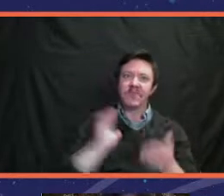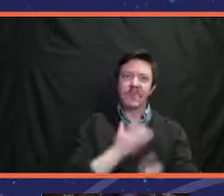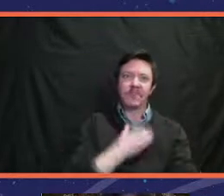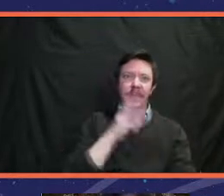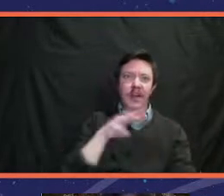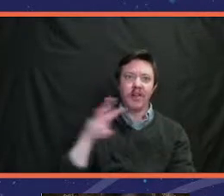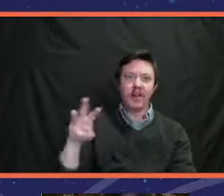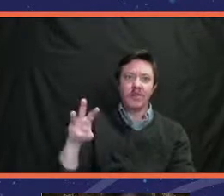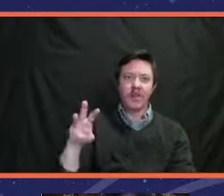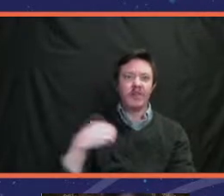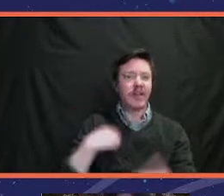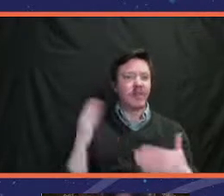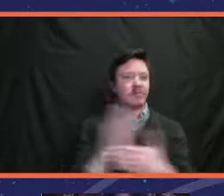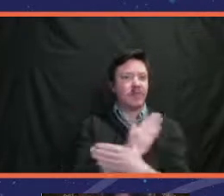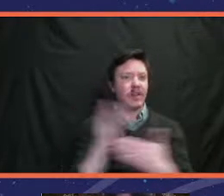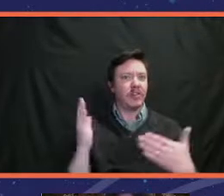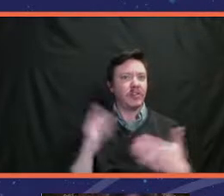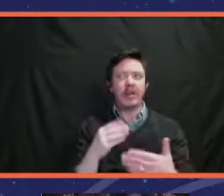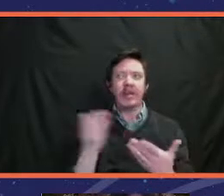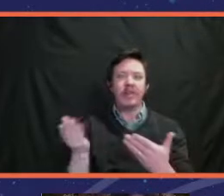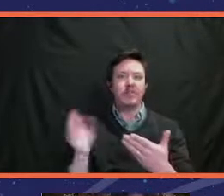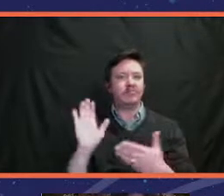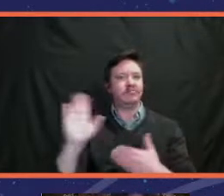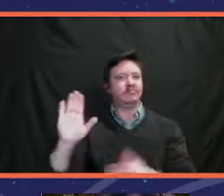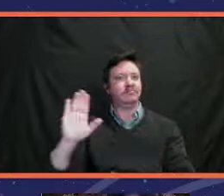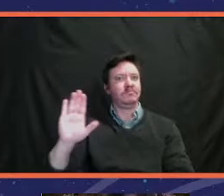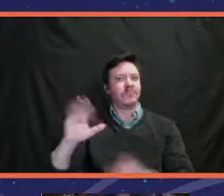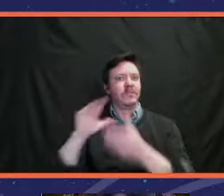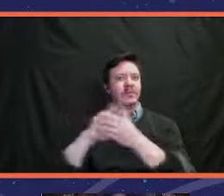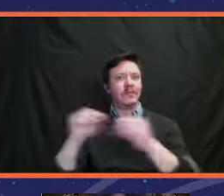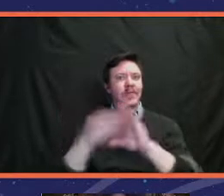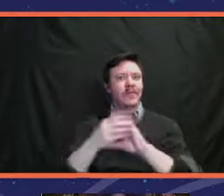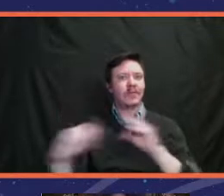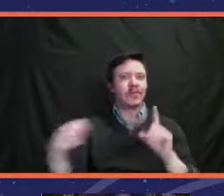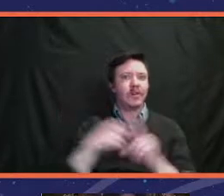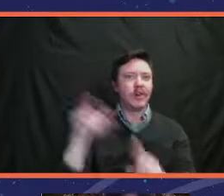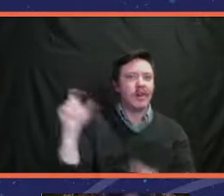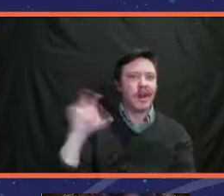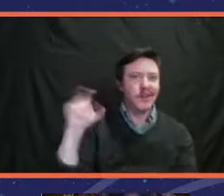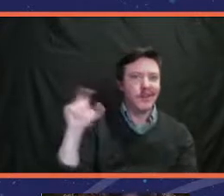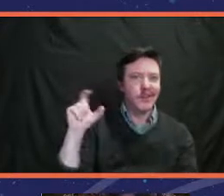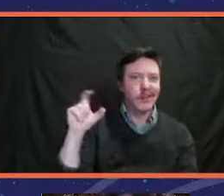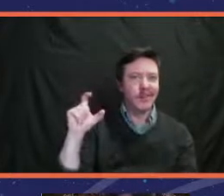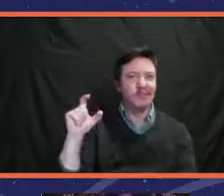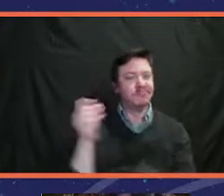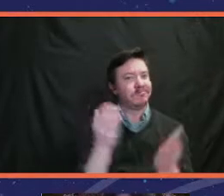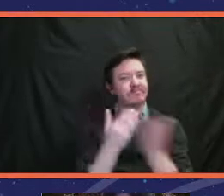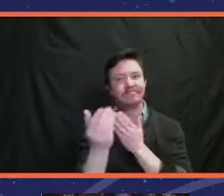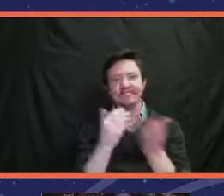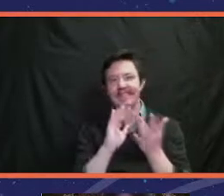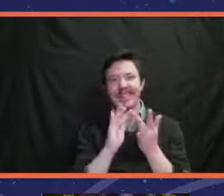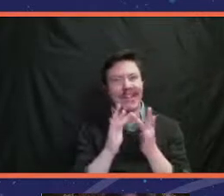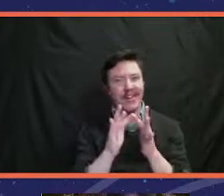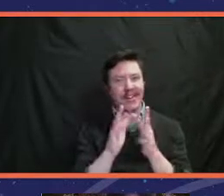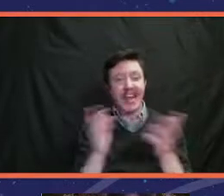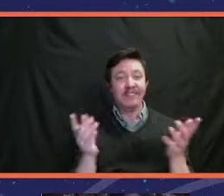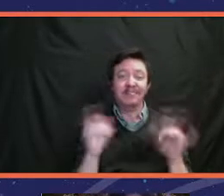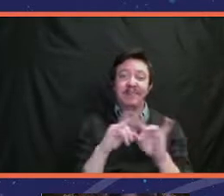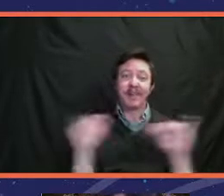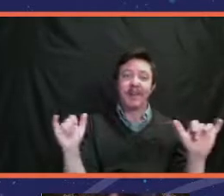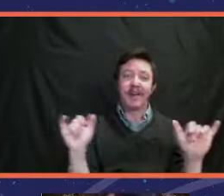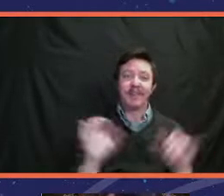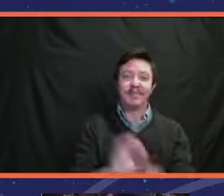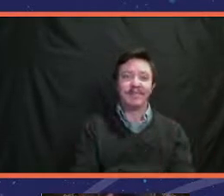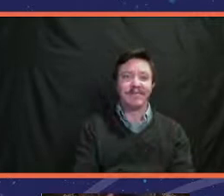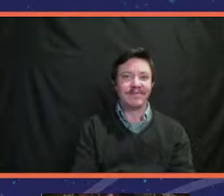and tell us about your own stories. You can reach us on the gram and wherever else on the internet. And meanwhile, we